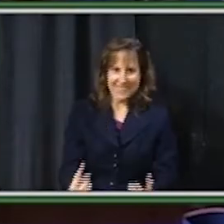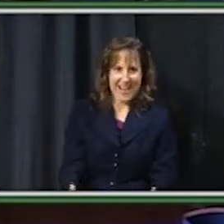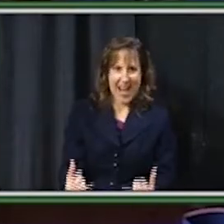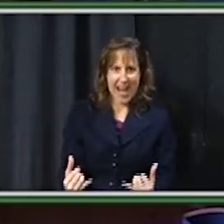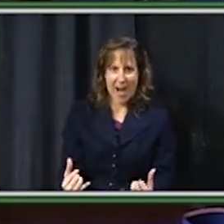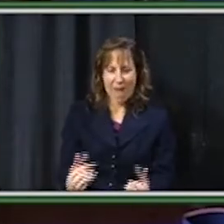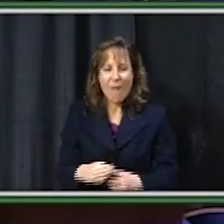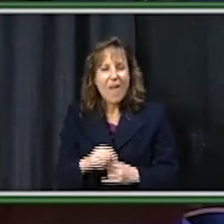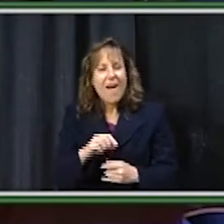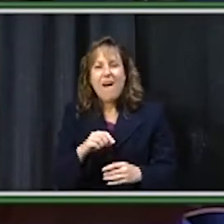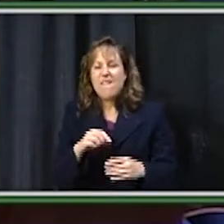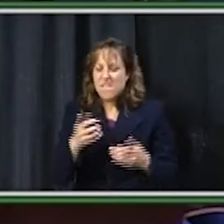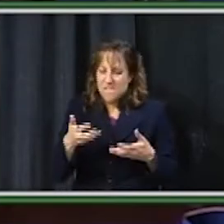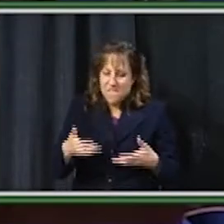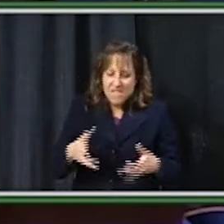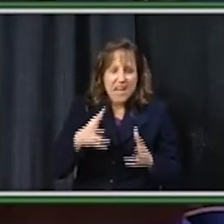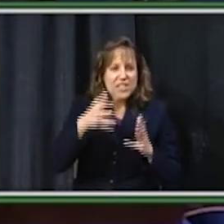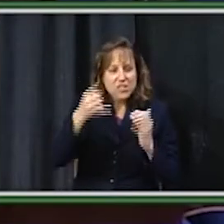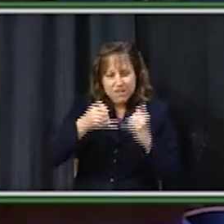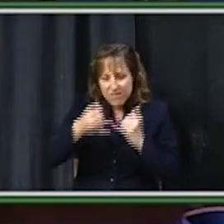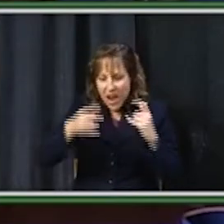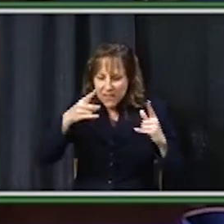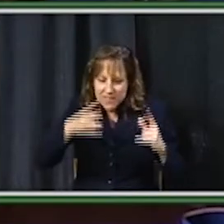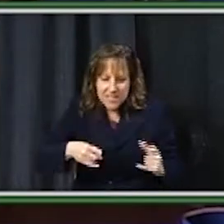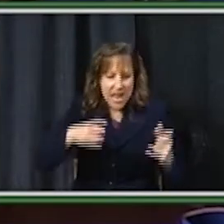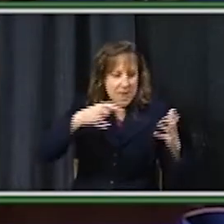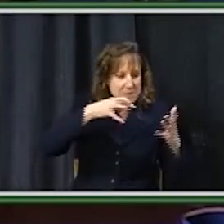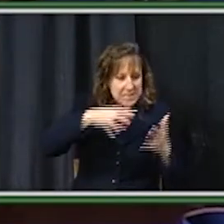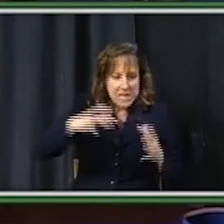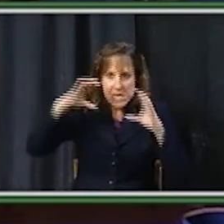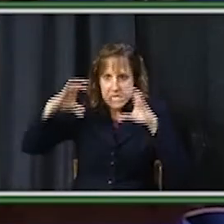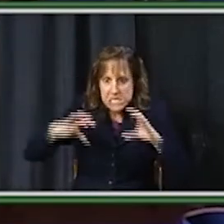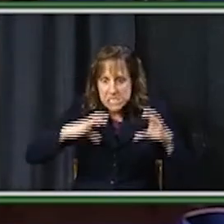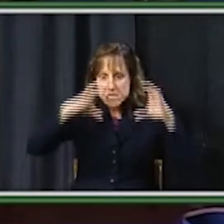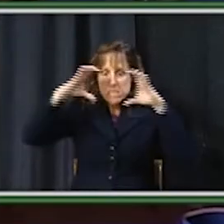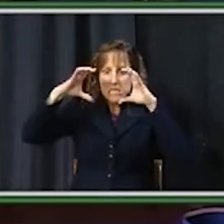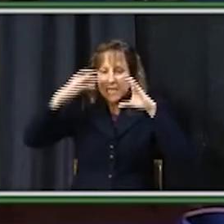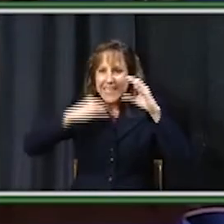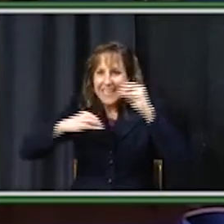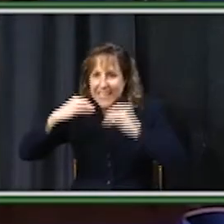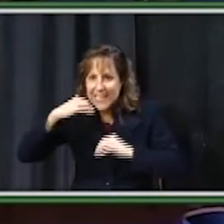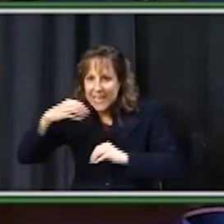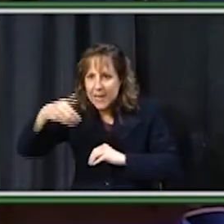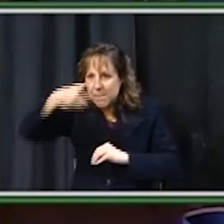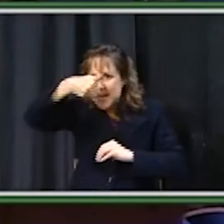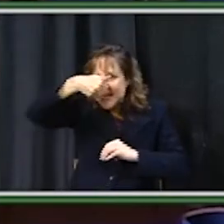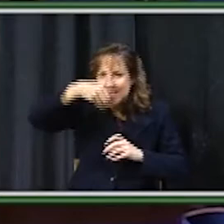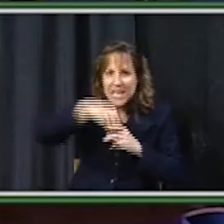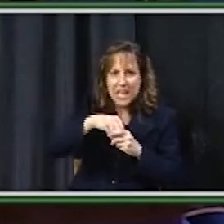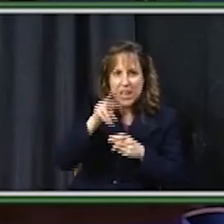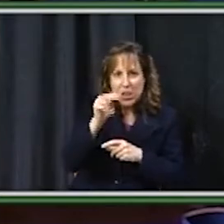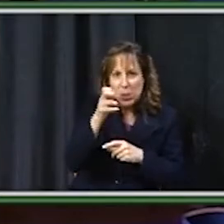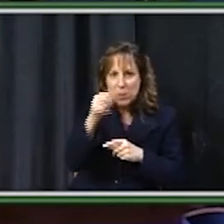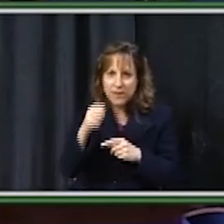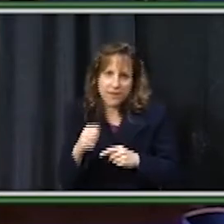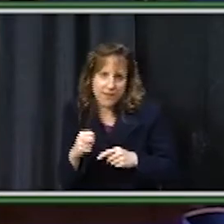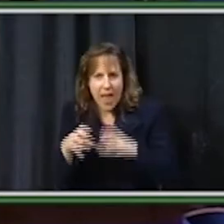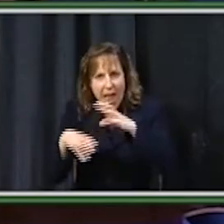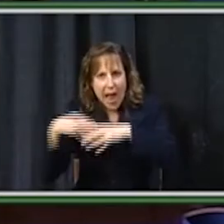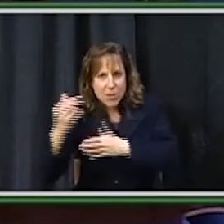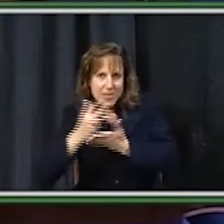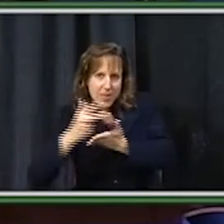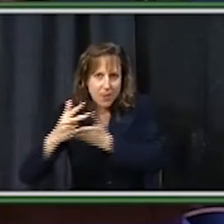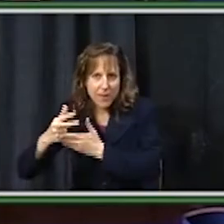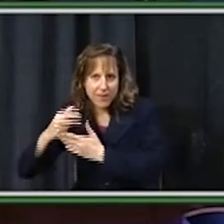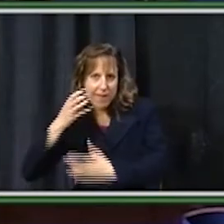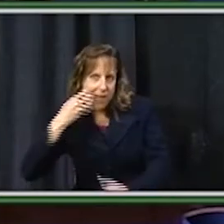the finals and all the all-nighters, the pizzas in the union, the selfies in the parking lot,